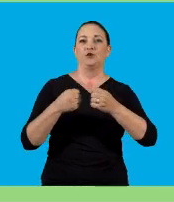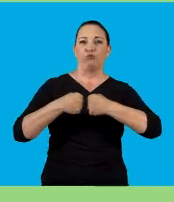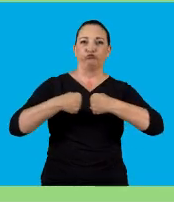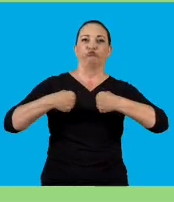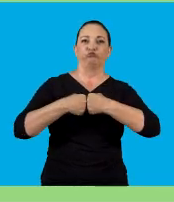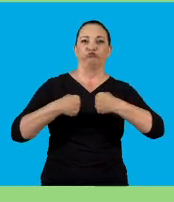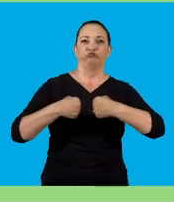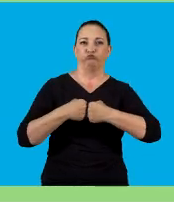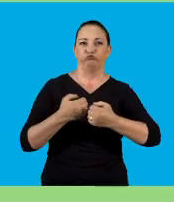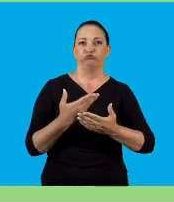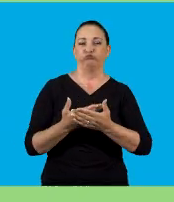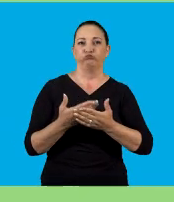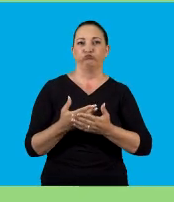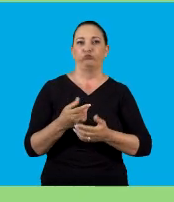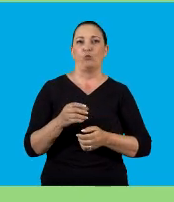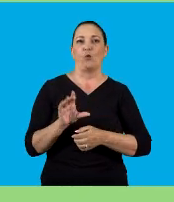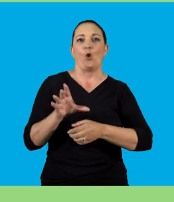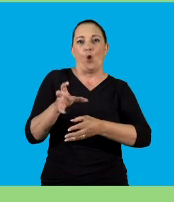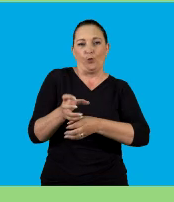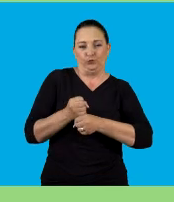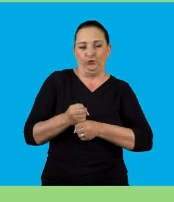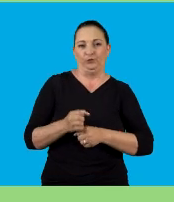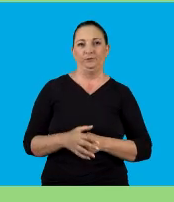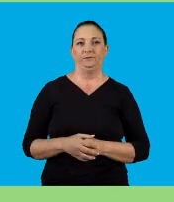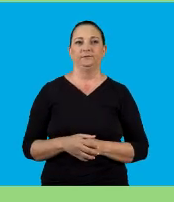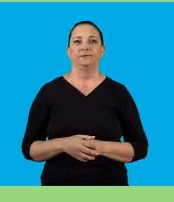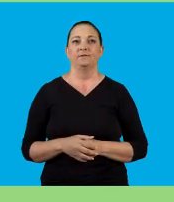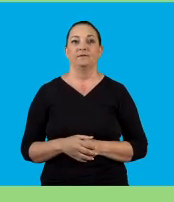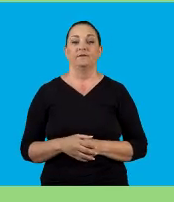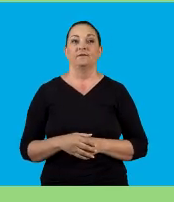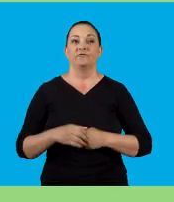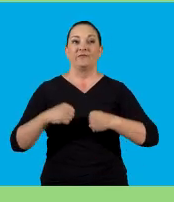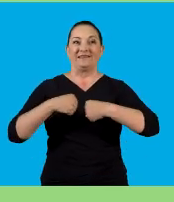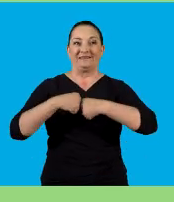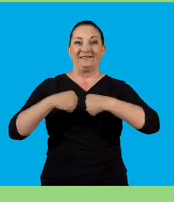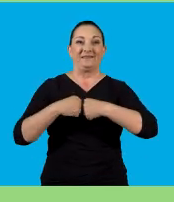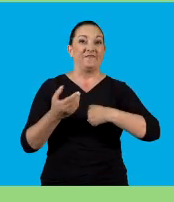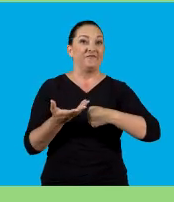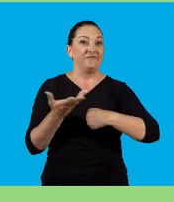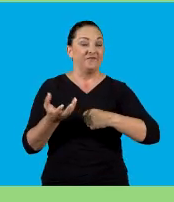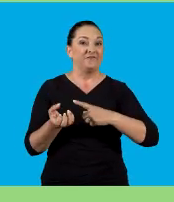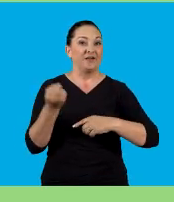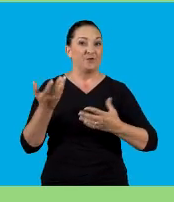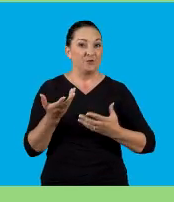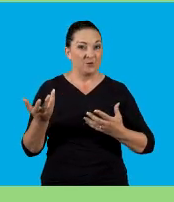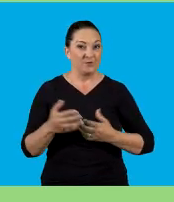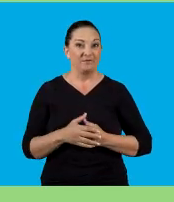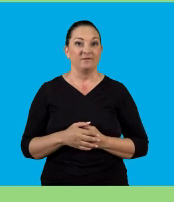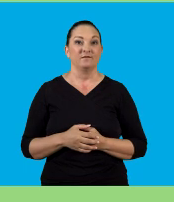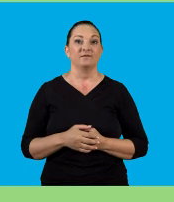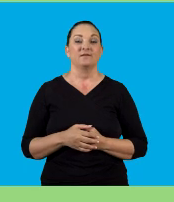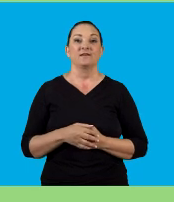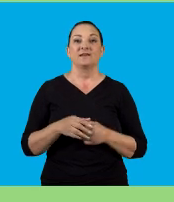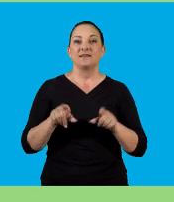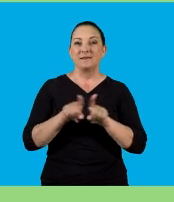shock absorber. So we have learned that we find cartilage in our nose,